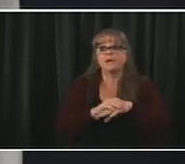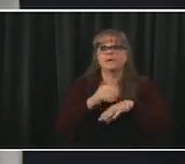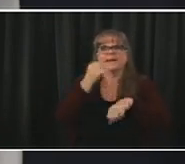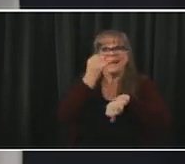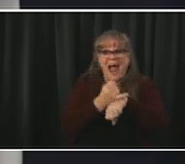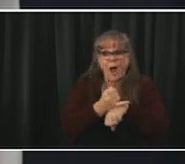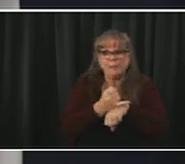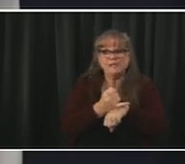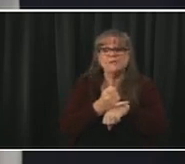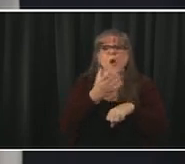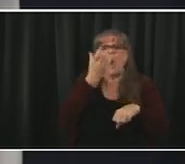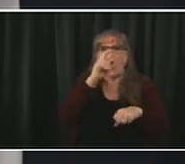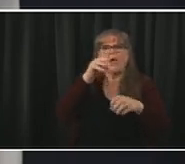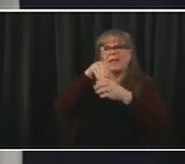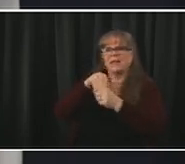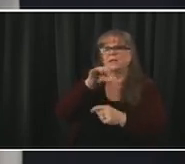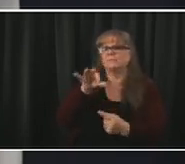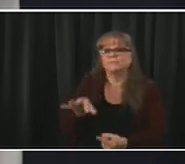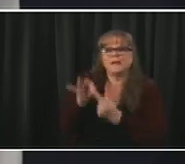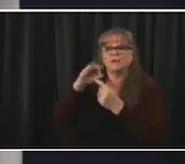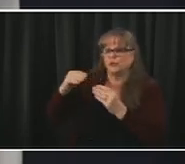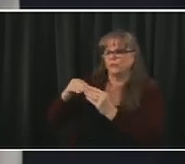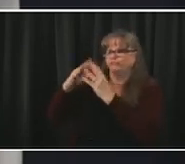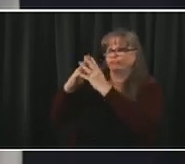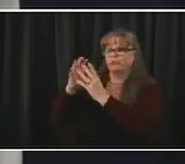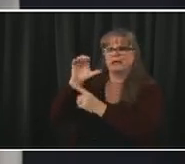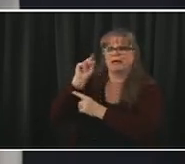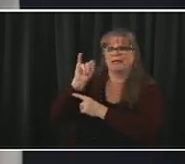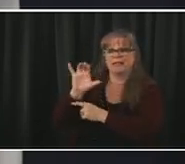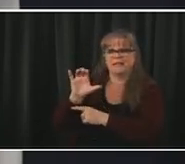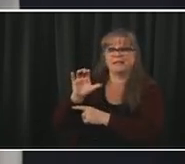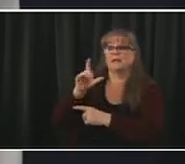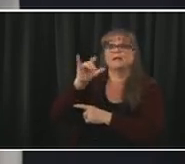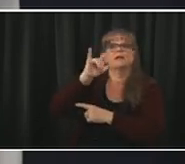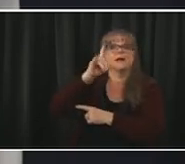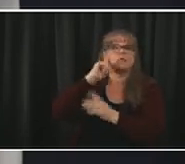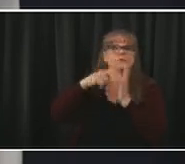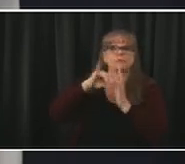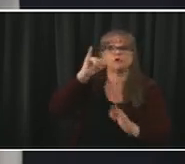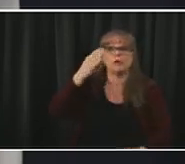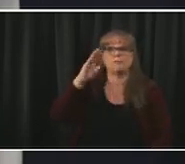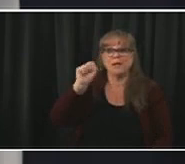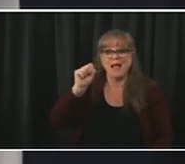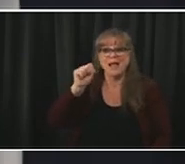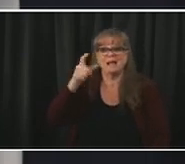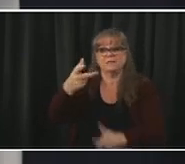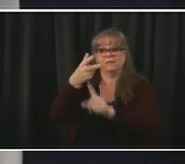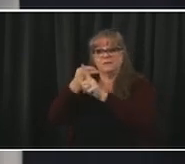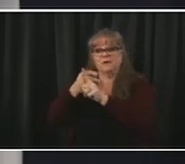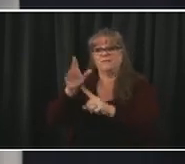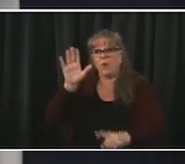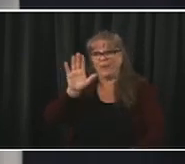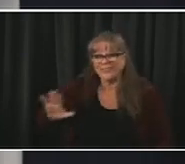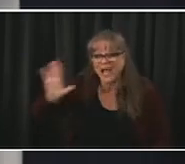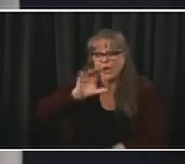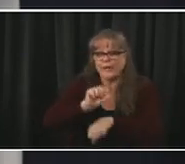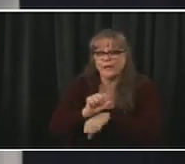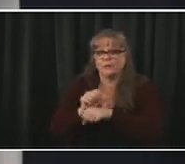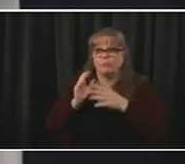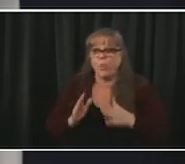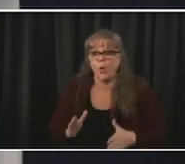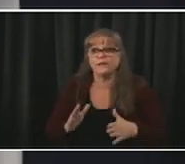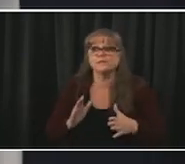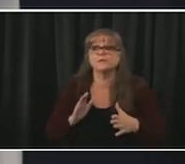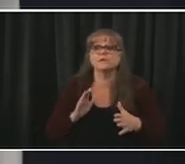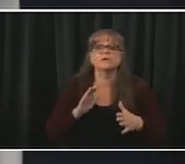employees. Most of the grocery workers are be done through pharmacies. Now, of course, there are also small